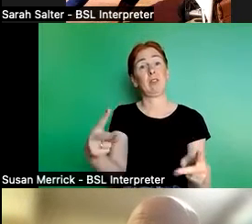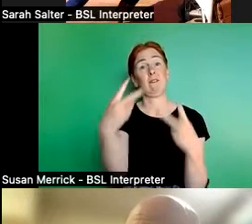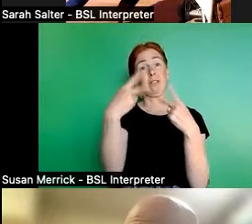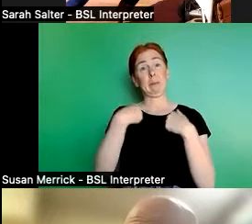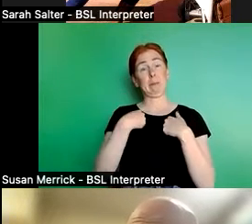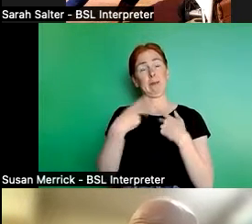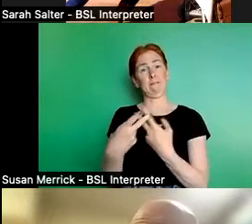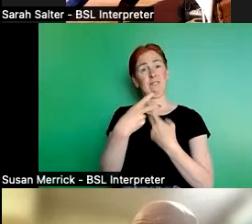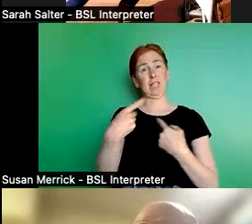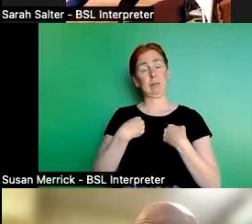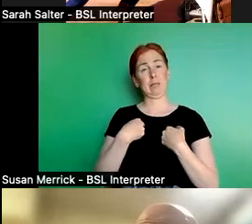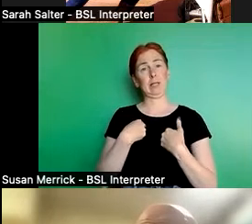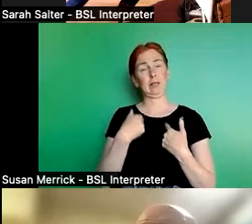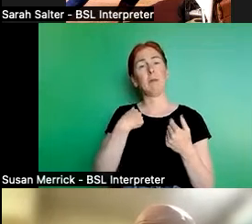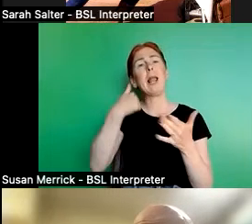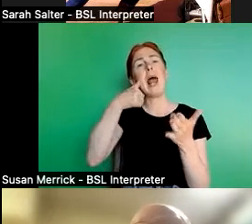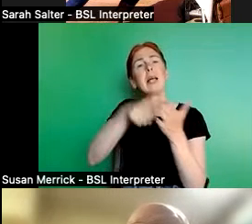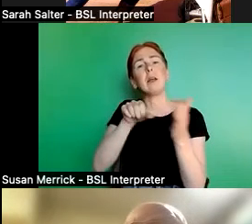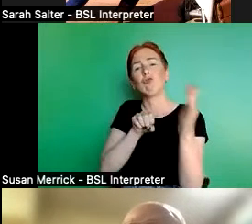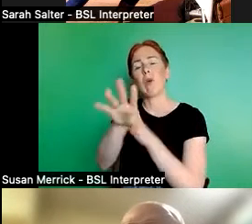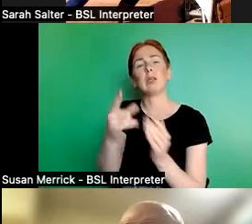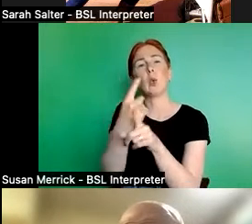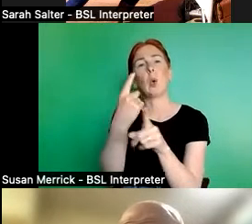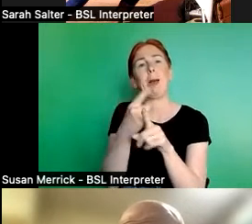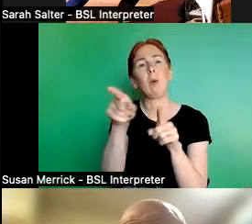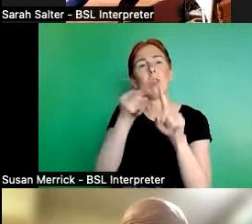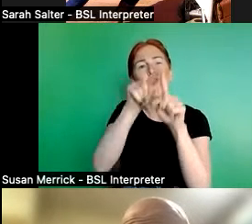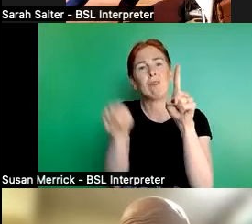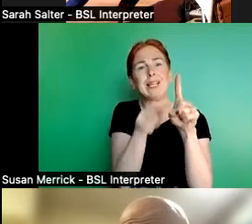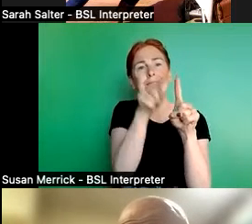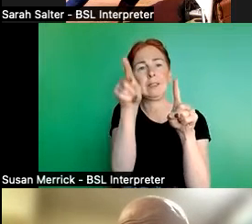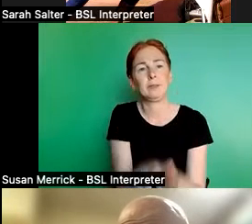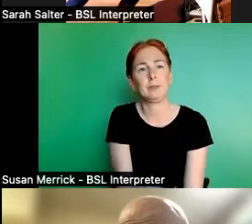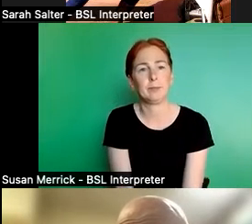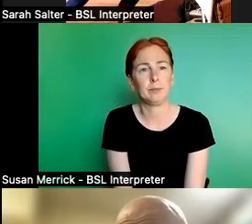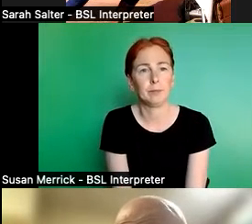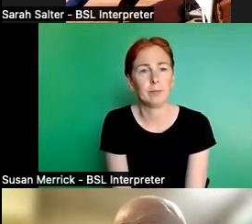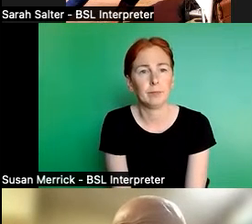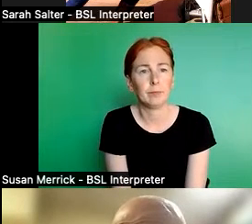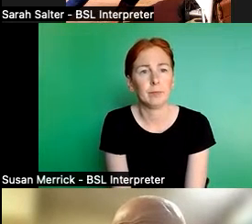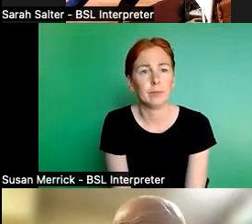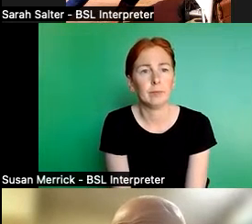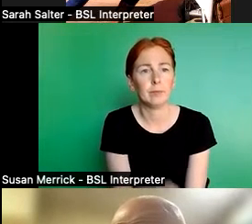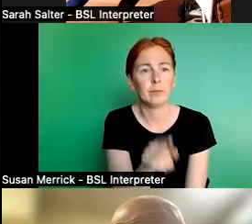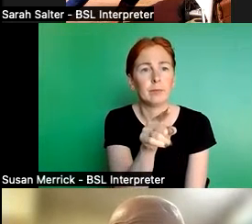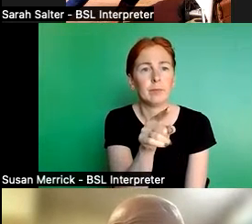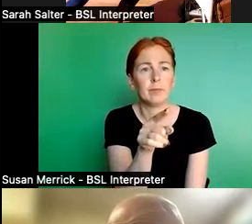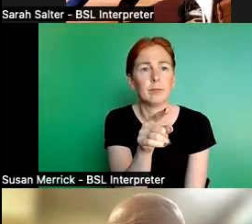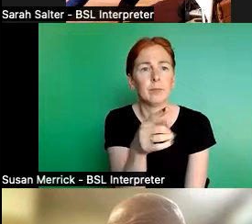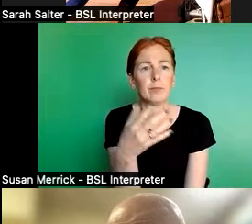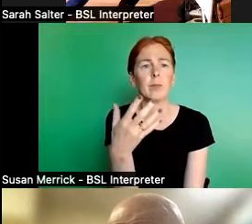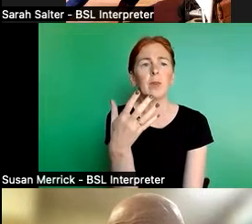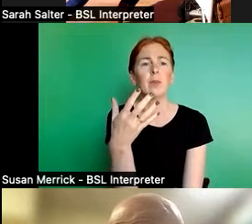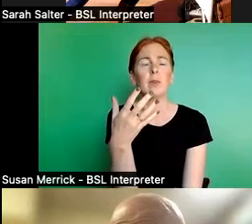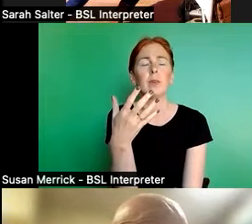that ring indicates a watershed zone between dying and dead retina, cells that are no